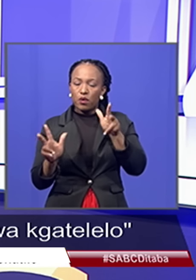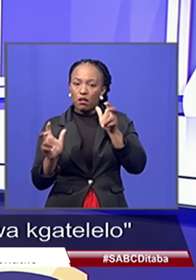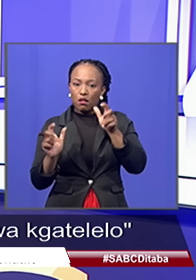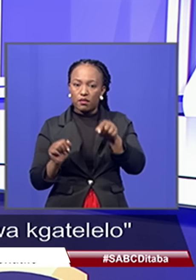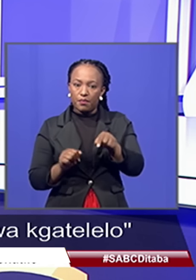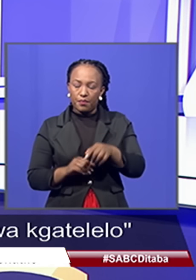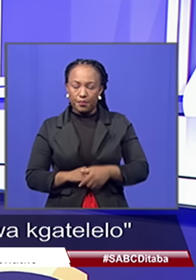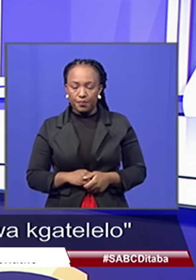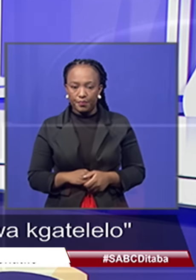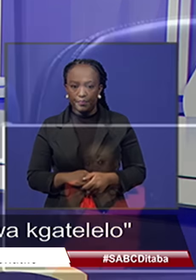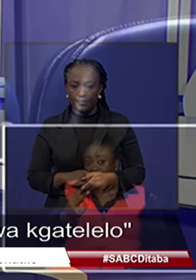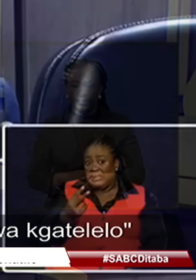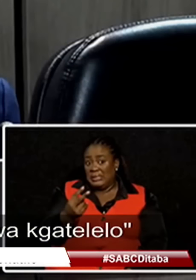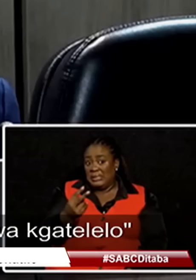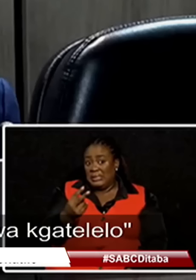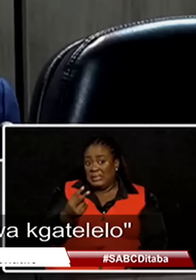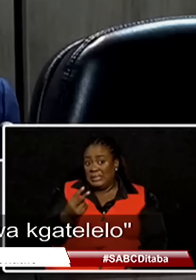gona.